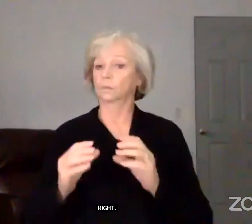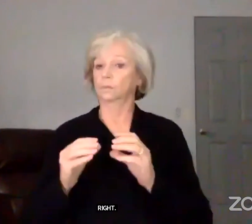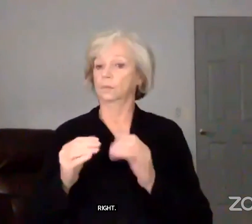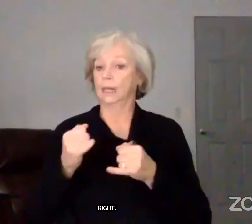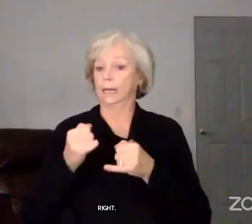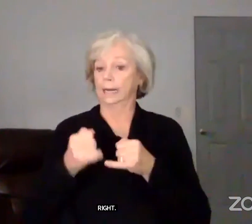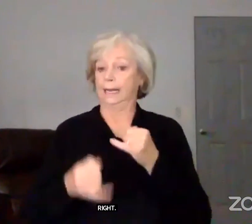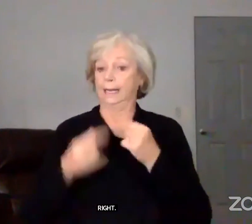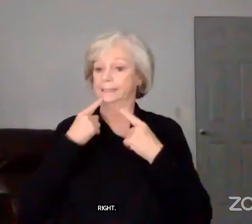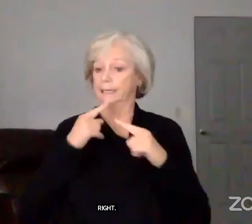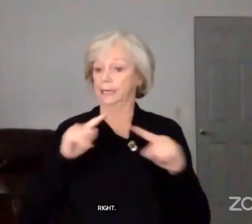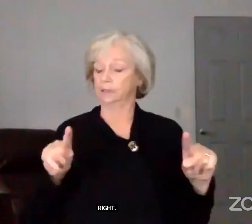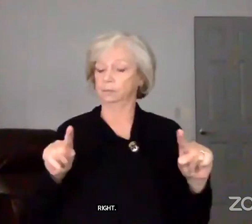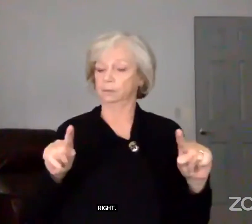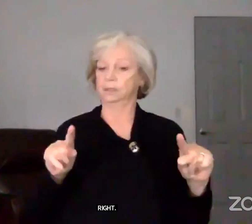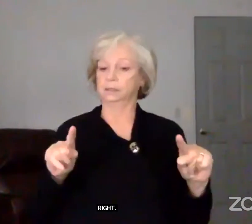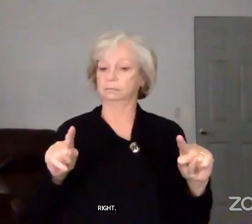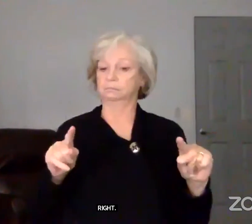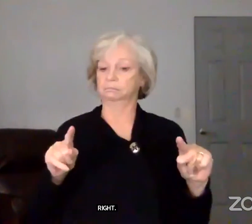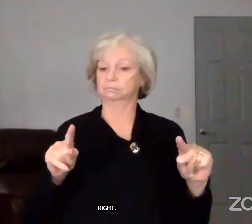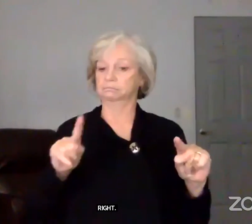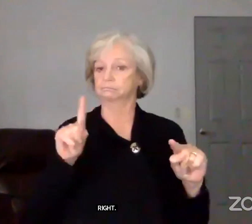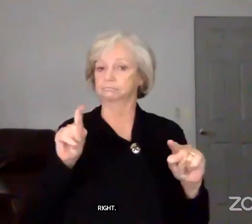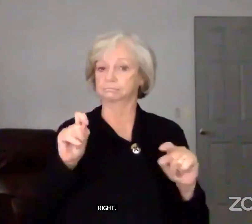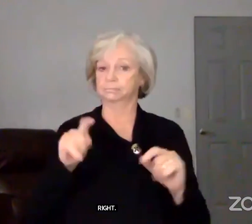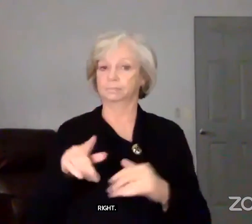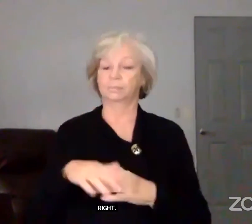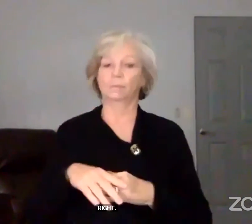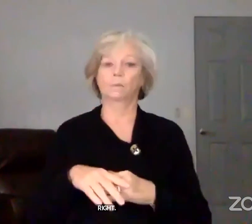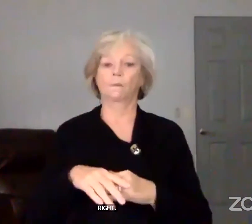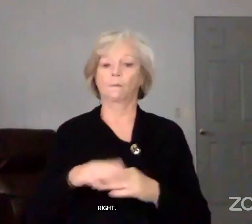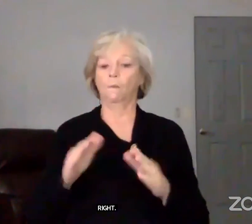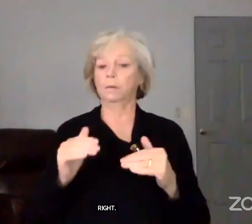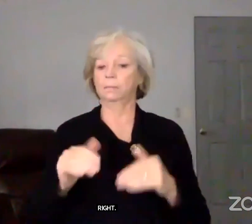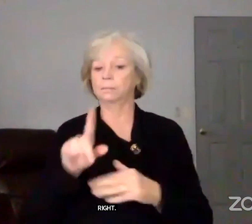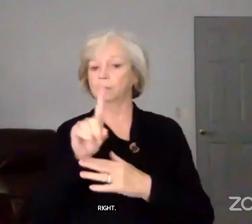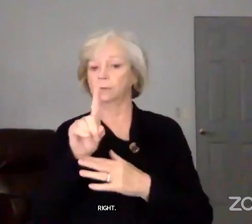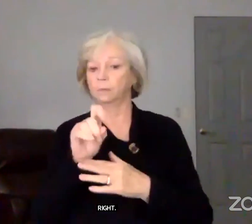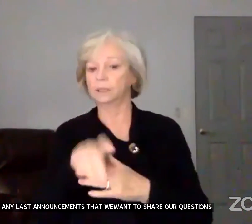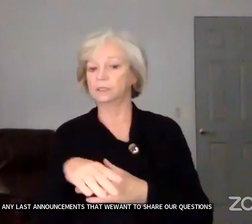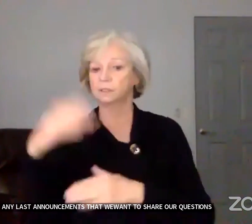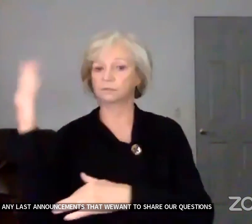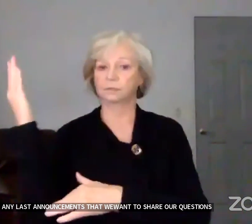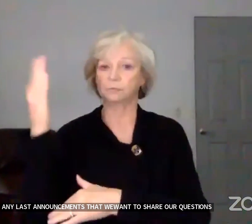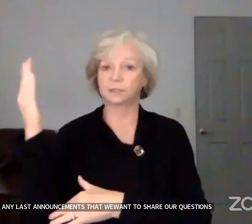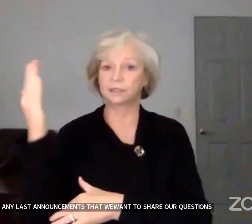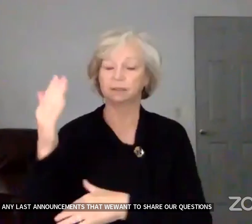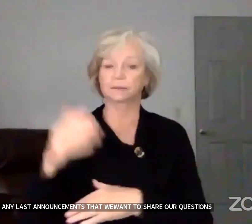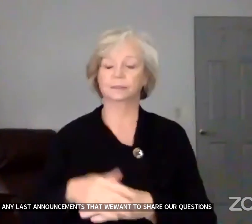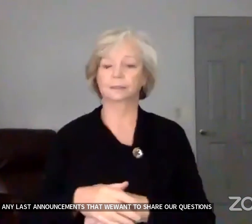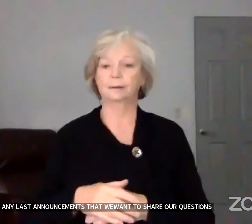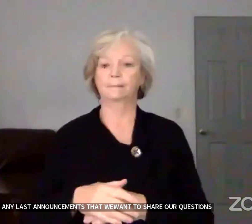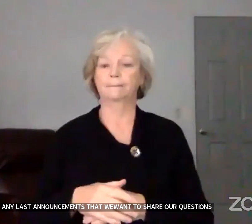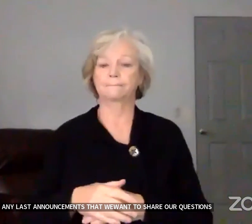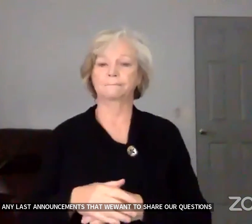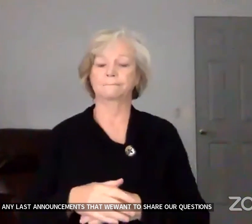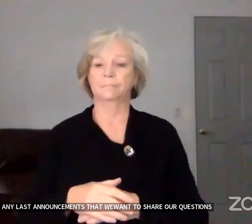announcements that we want to share or questions for our presenters before we move on to our county update?